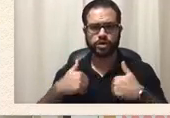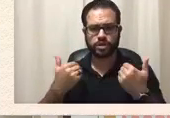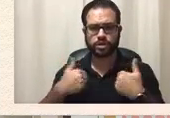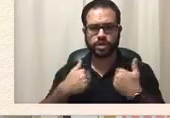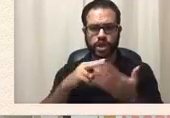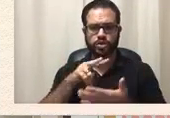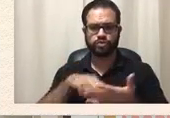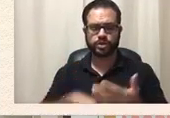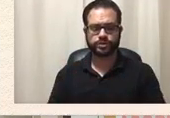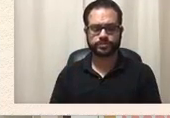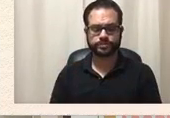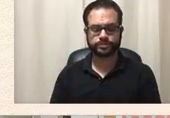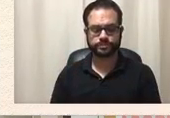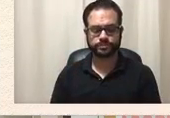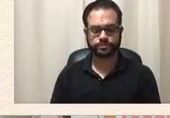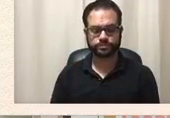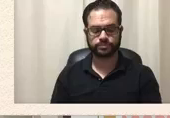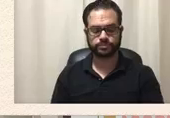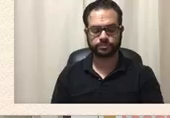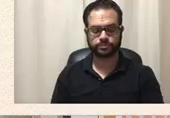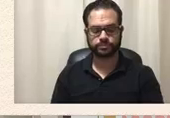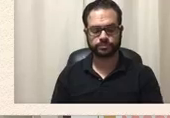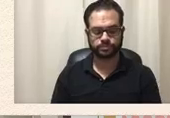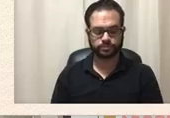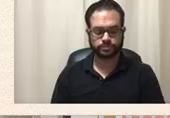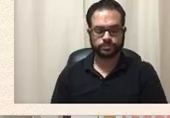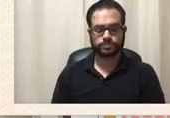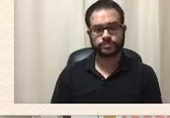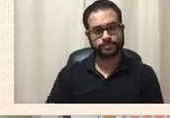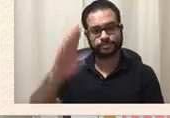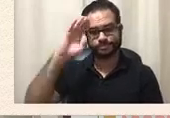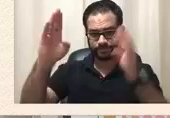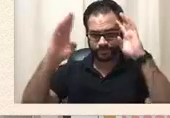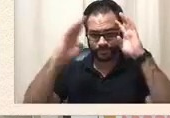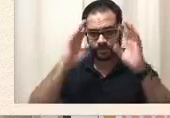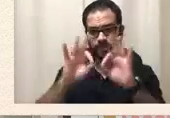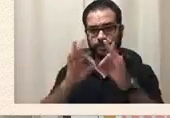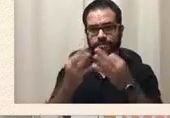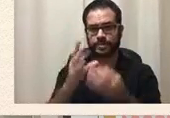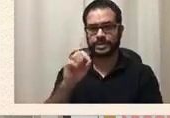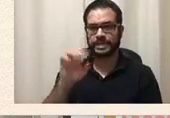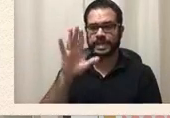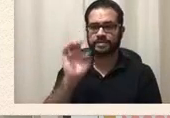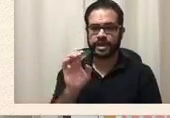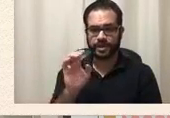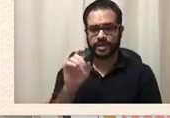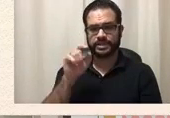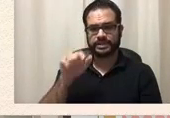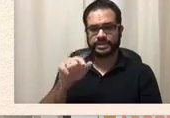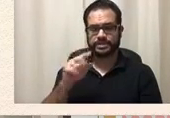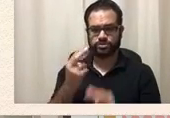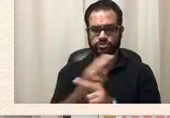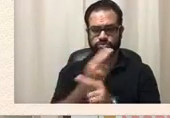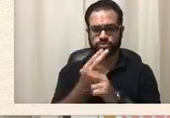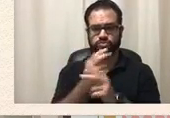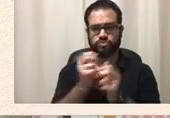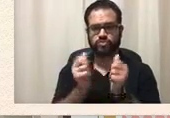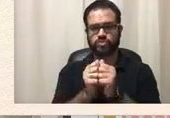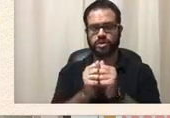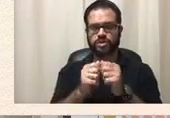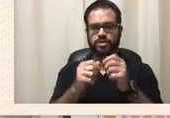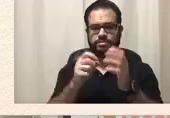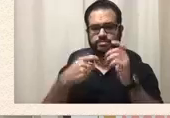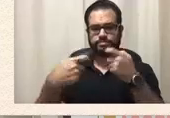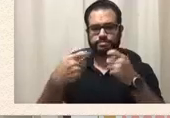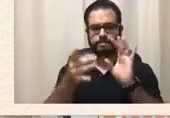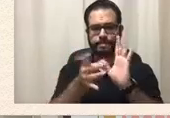Hello, Family Cafe. This activity was used from magnets and a tray from the dollar store. Magnets are a great way